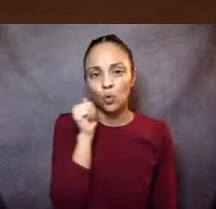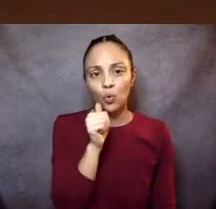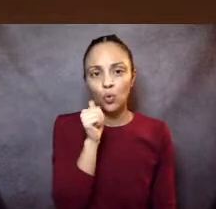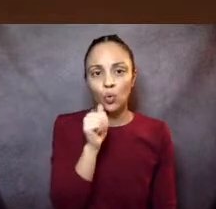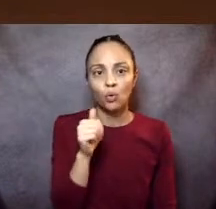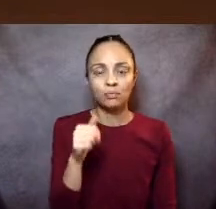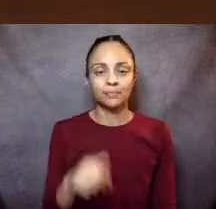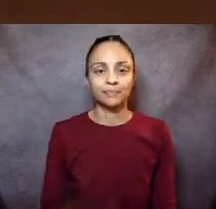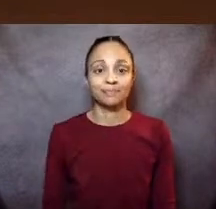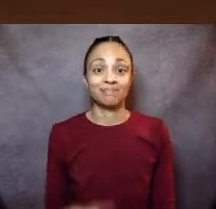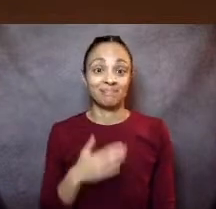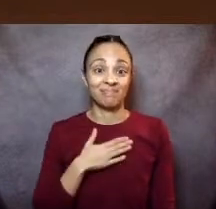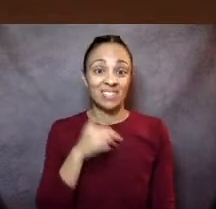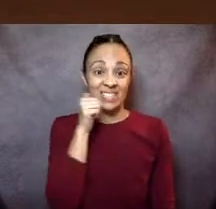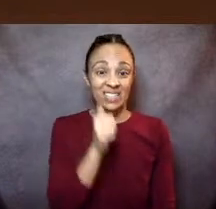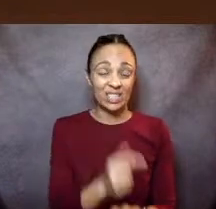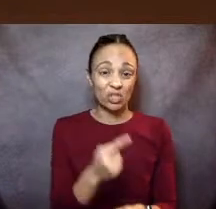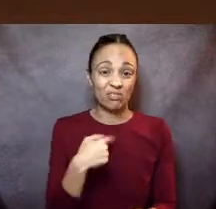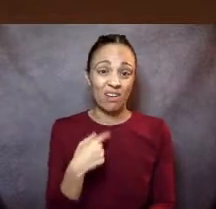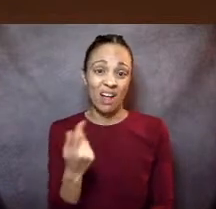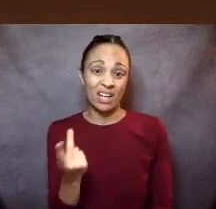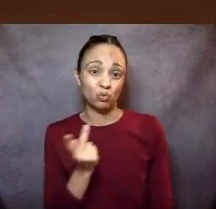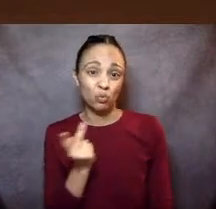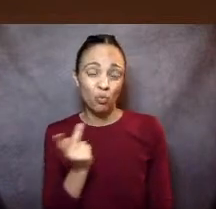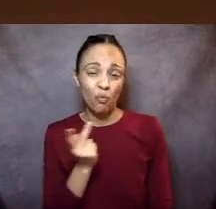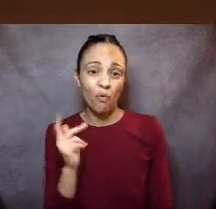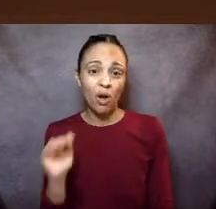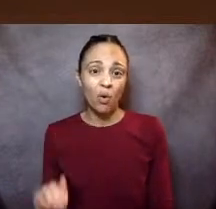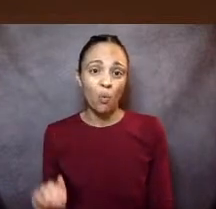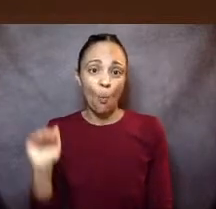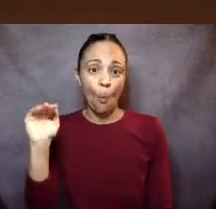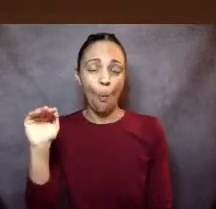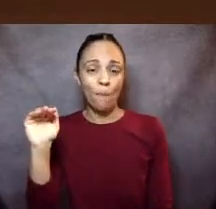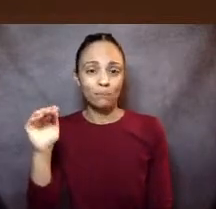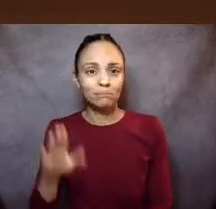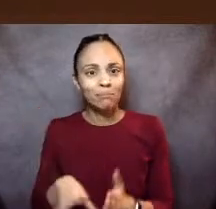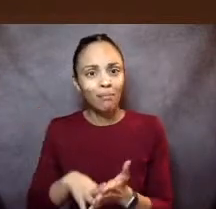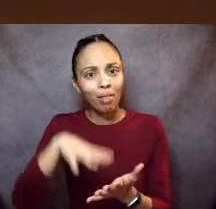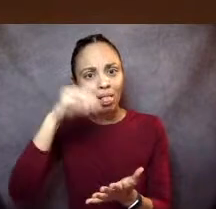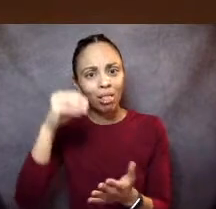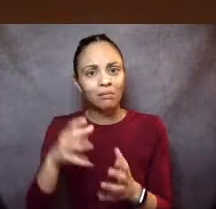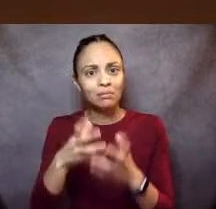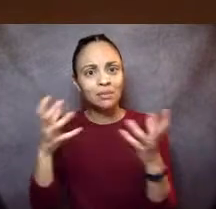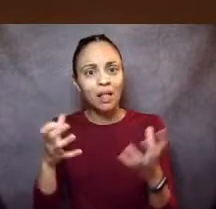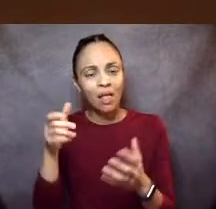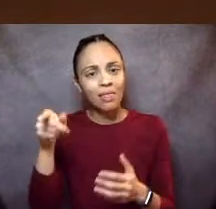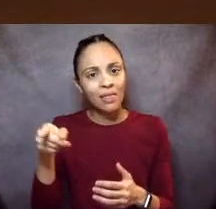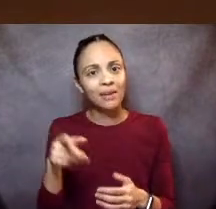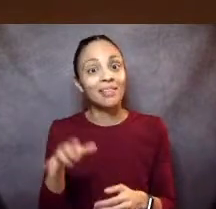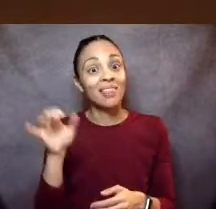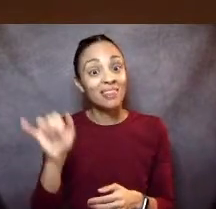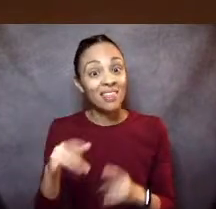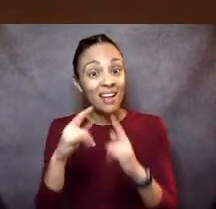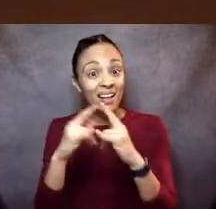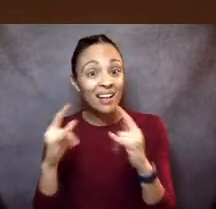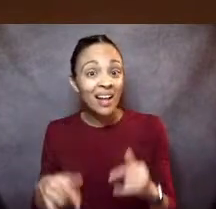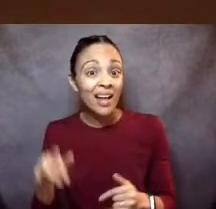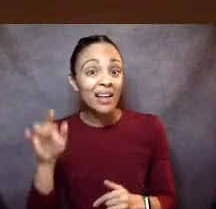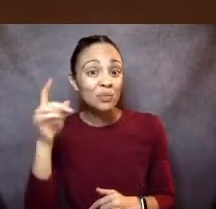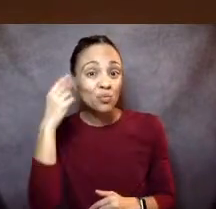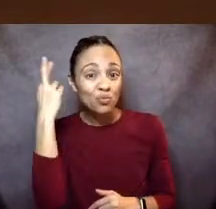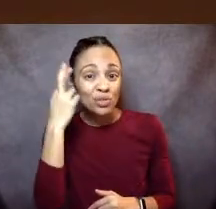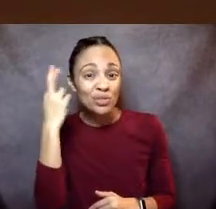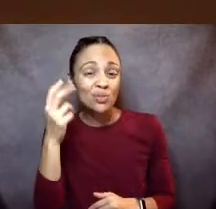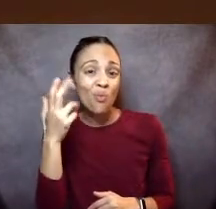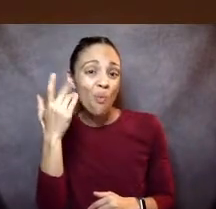Camp Minisink, and Camp Minisink is also one of the reasons why I am continuing to dance. I'm also